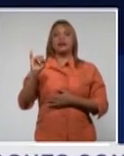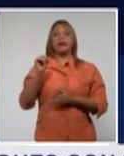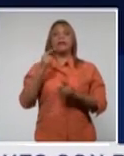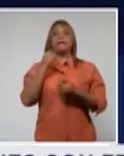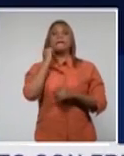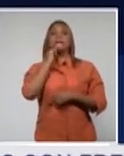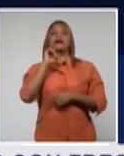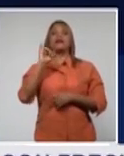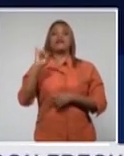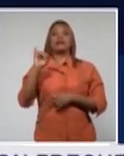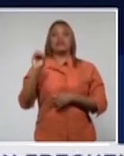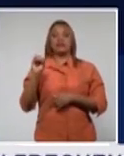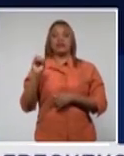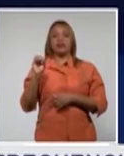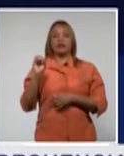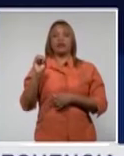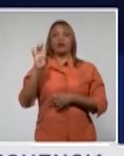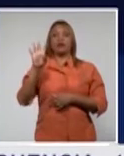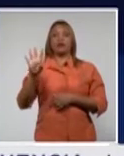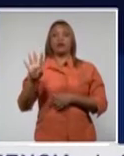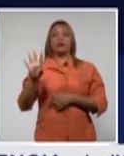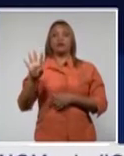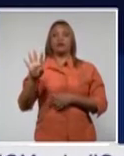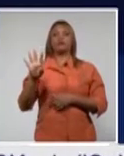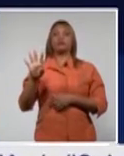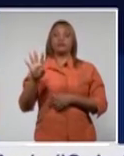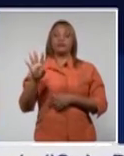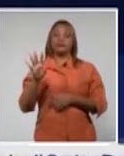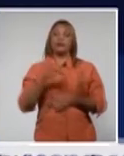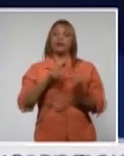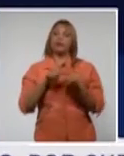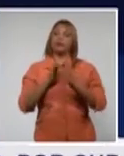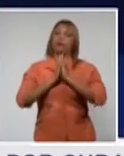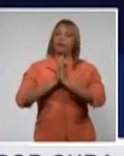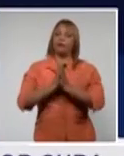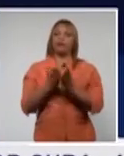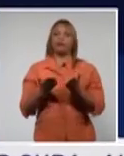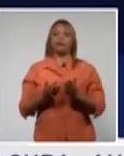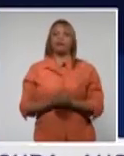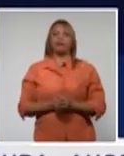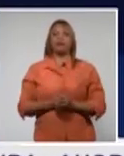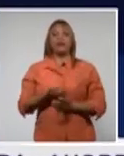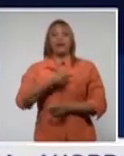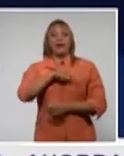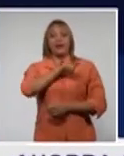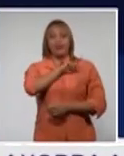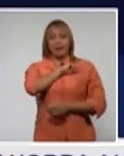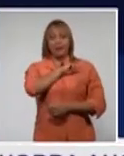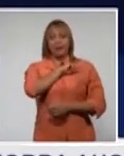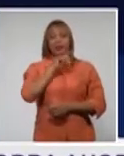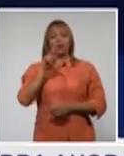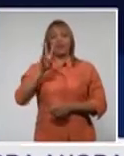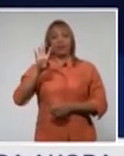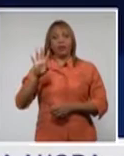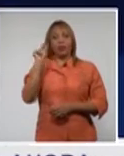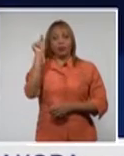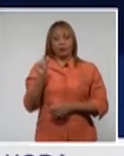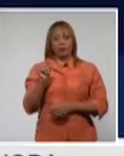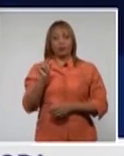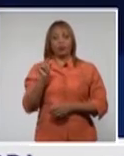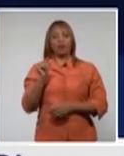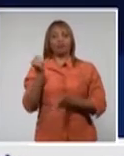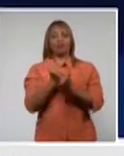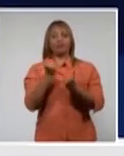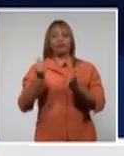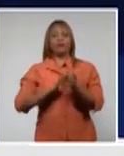60, and 4 are over the age of 60. Of the 24 positive